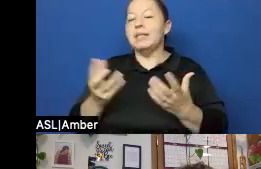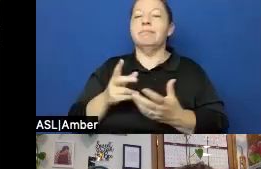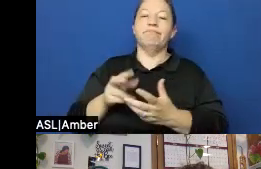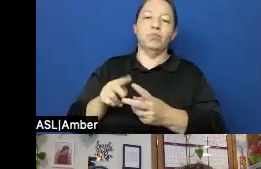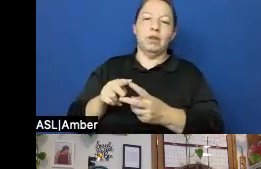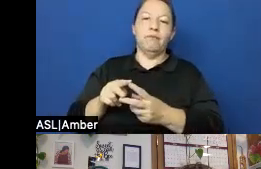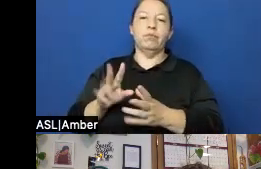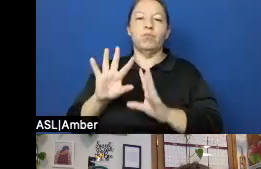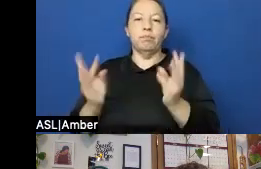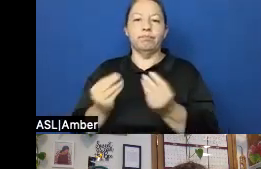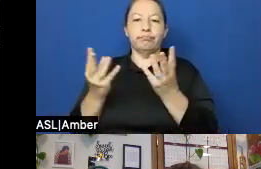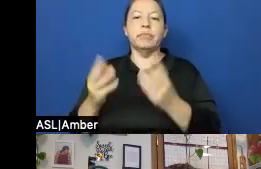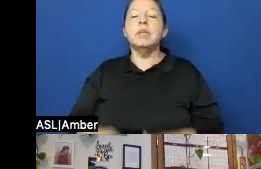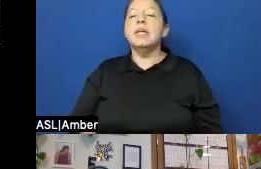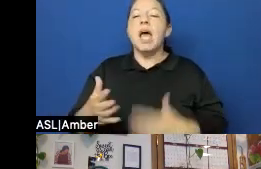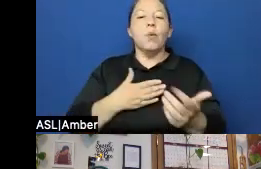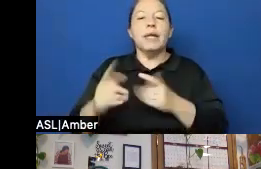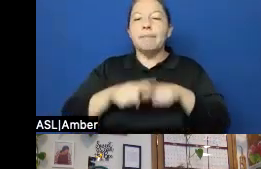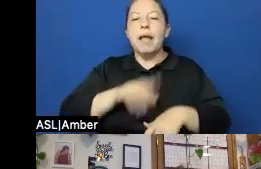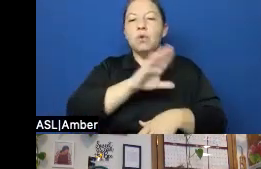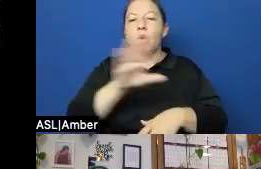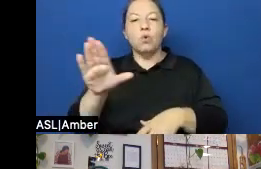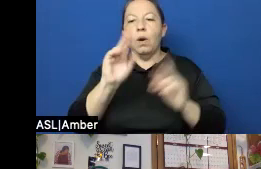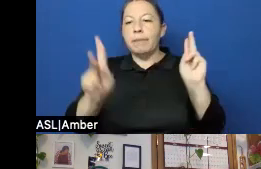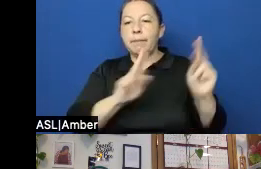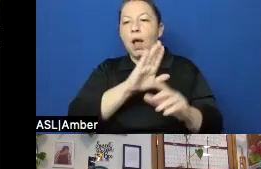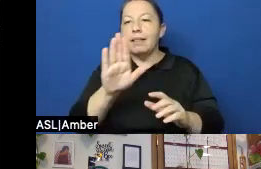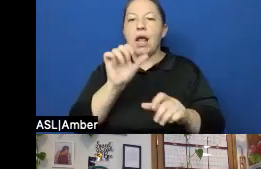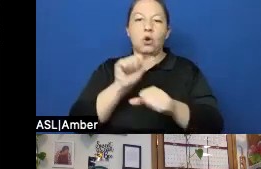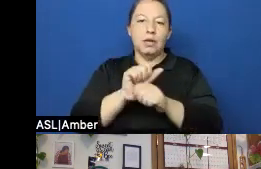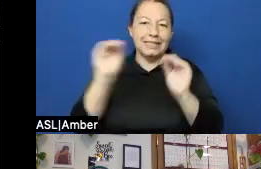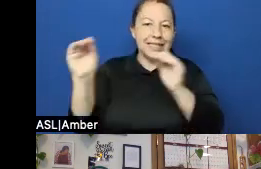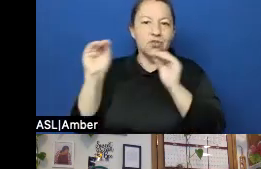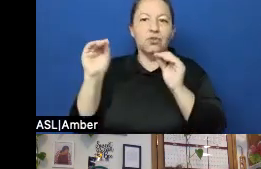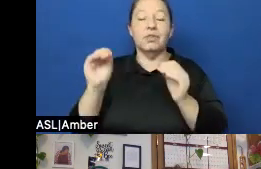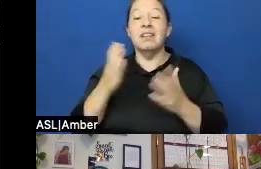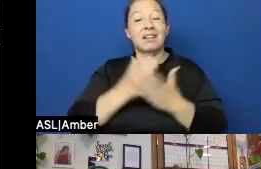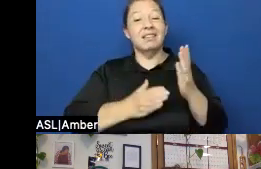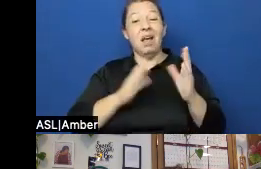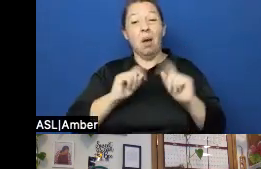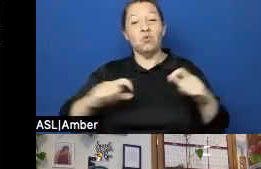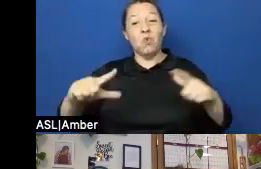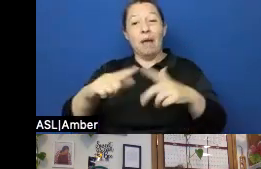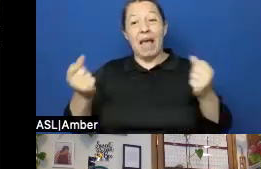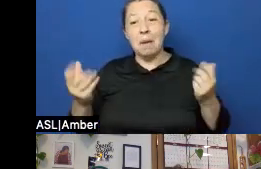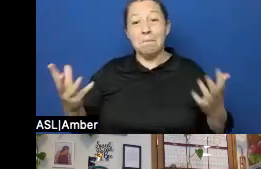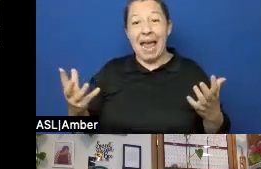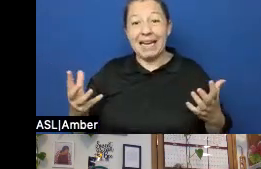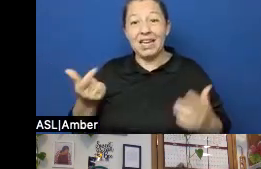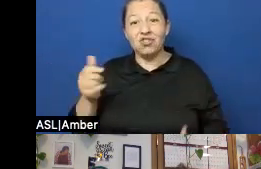for your people. There's also tribes that have many genders, you know, 8 or 12